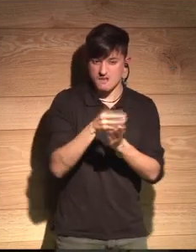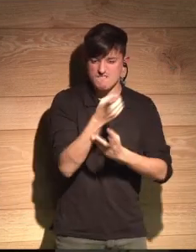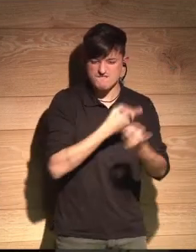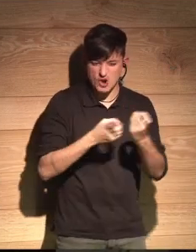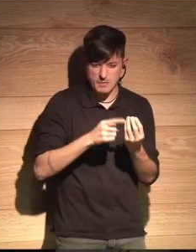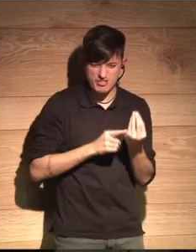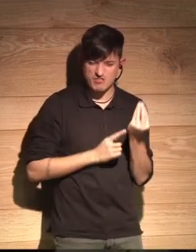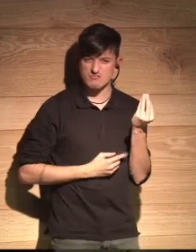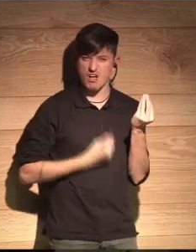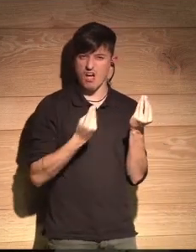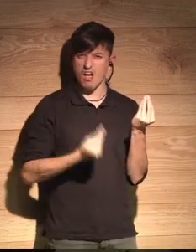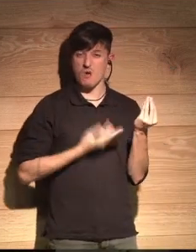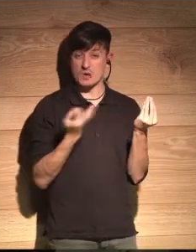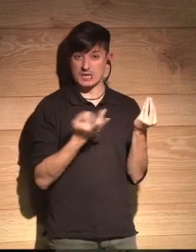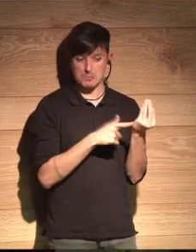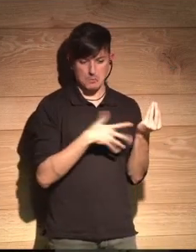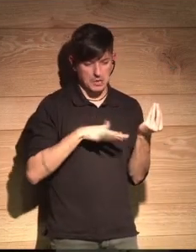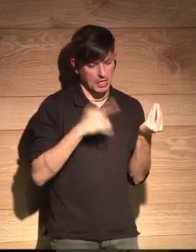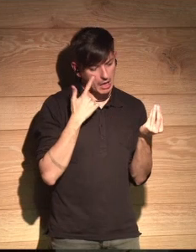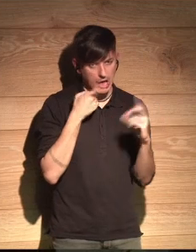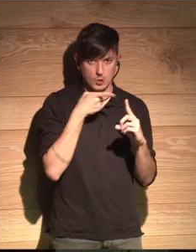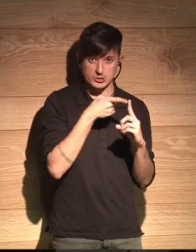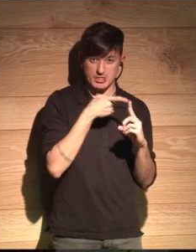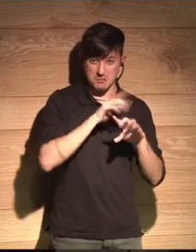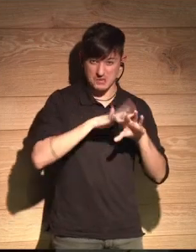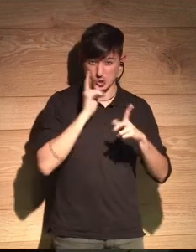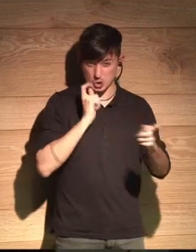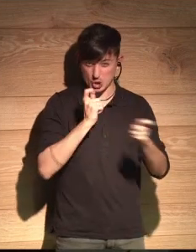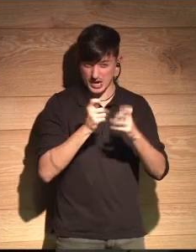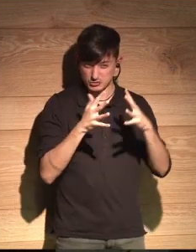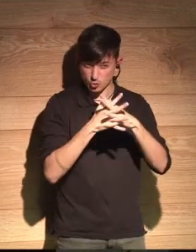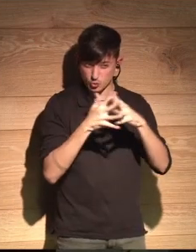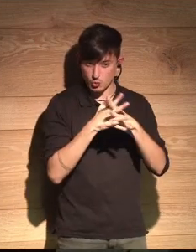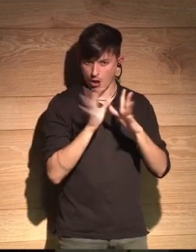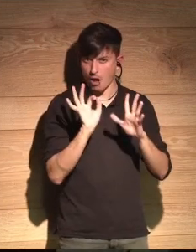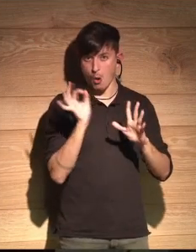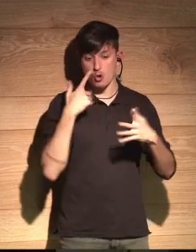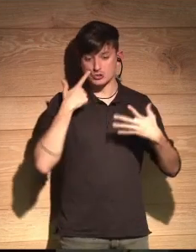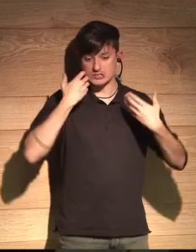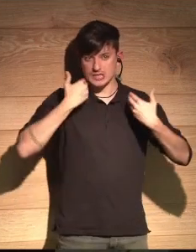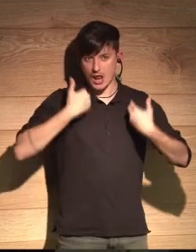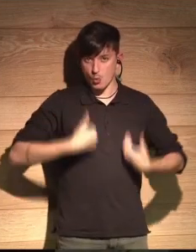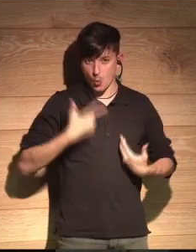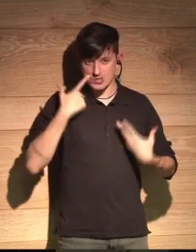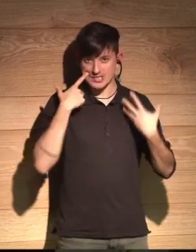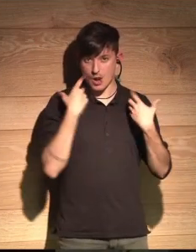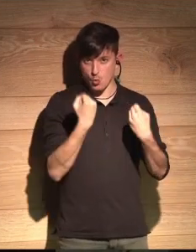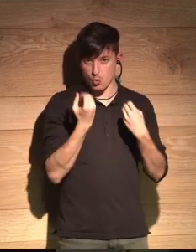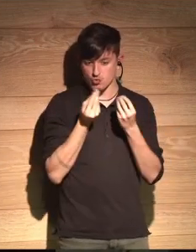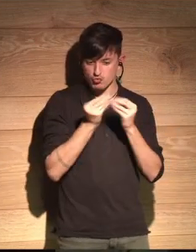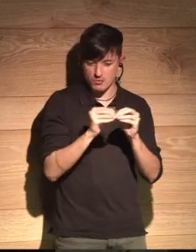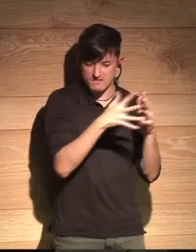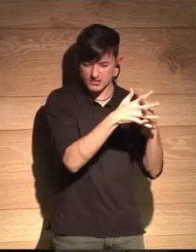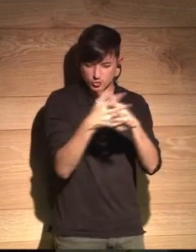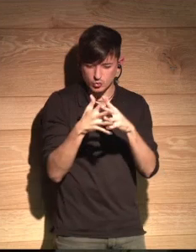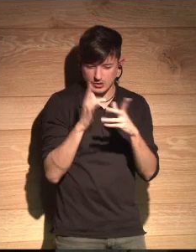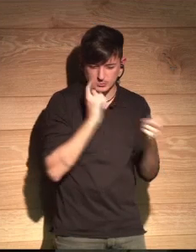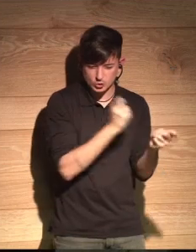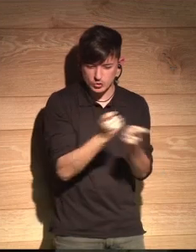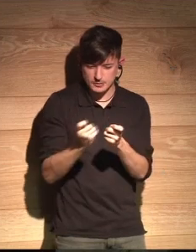can use it to monitor the structural health of infrastructure. So we took a car, we collected data from the car, from 3